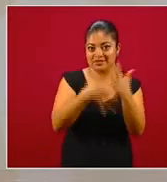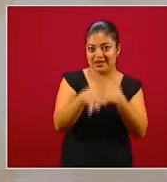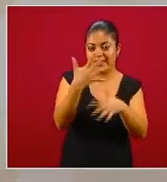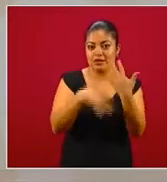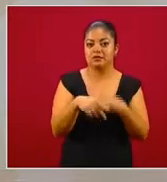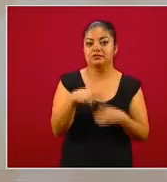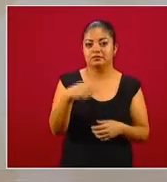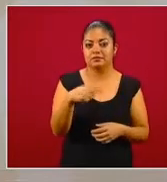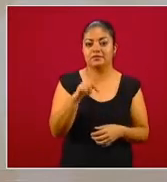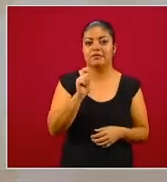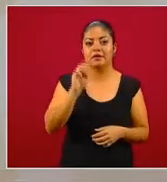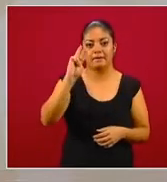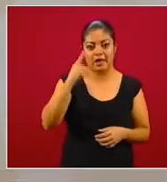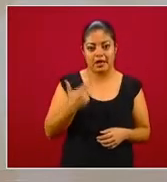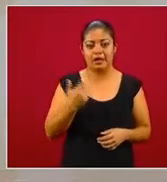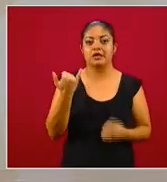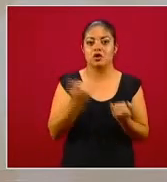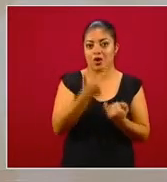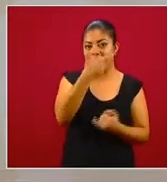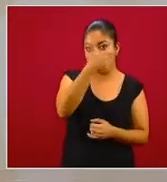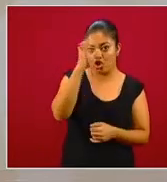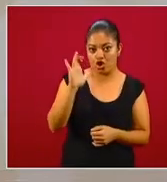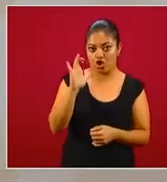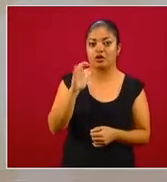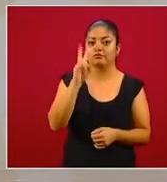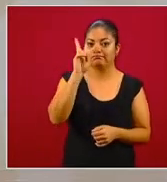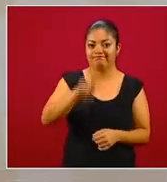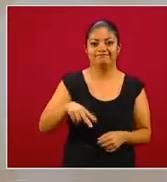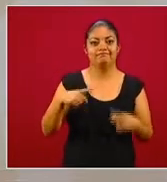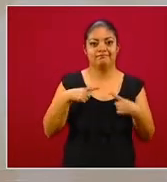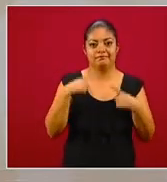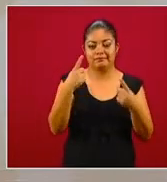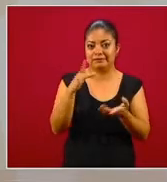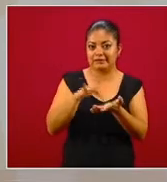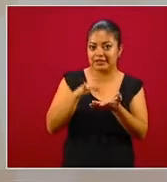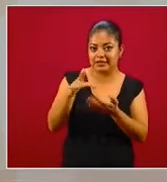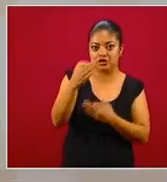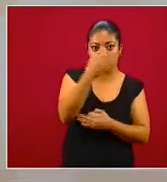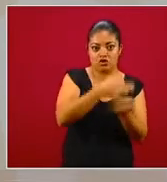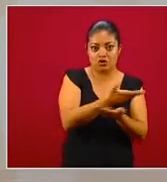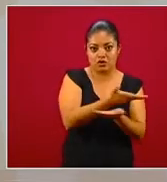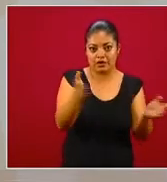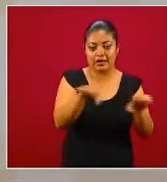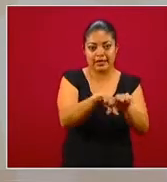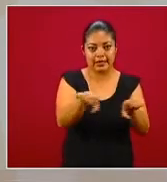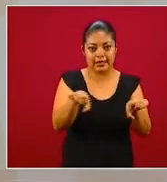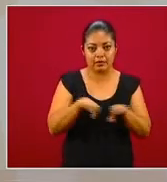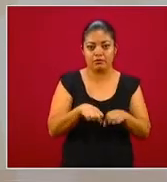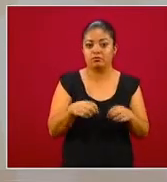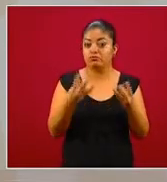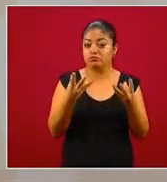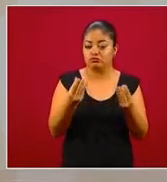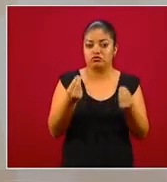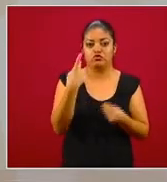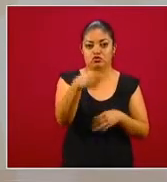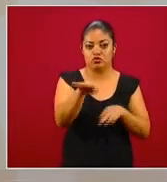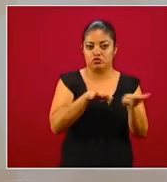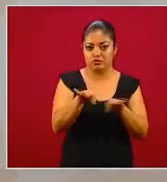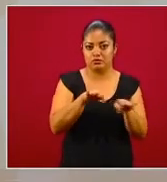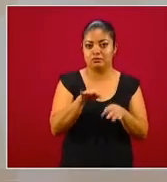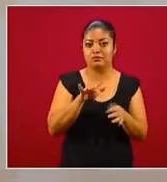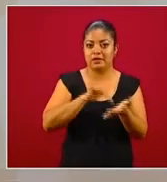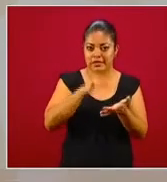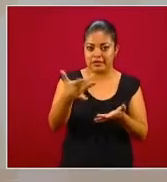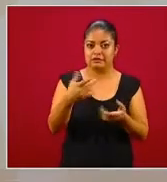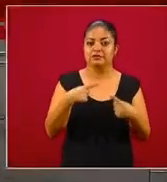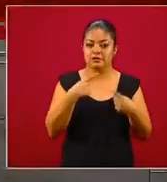is Magali Guzman and Gloria de la Parra. Thank you so much, interpreters. Thank you so much. Thank